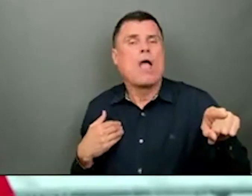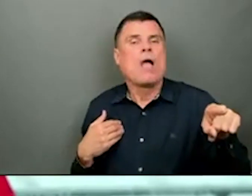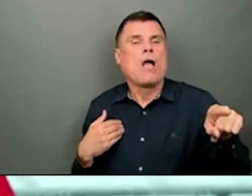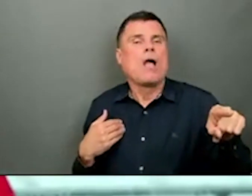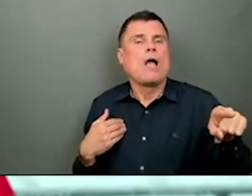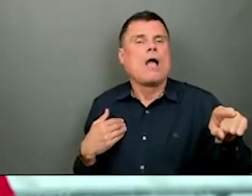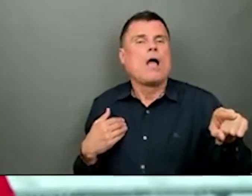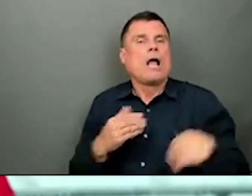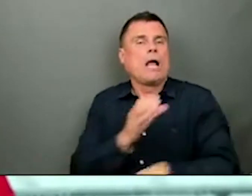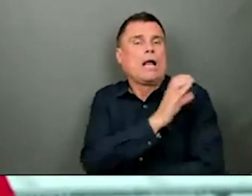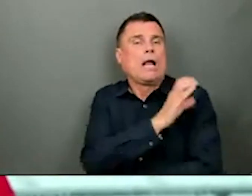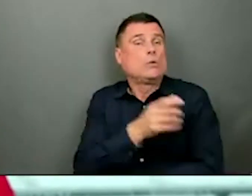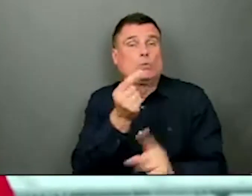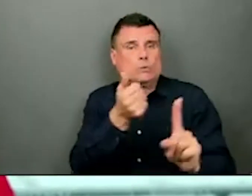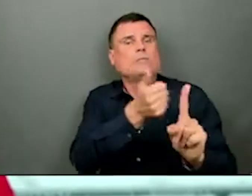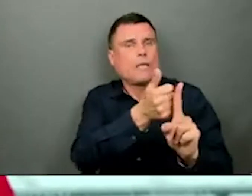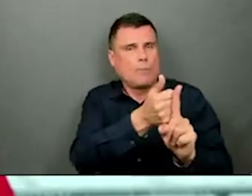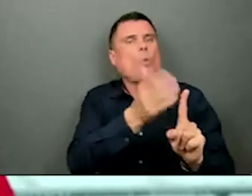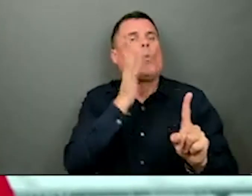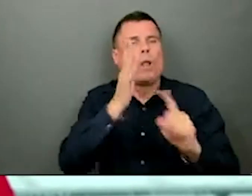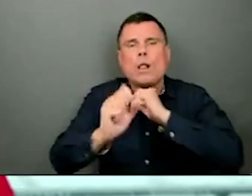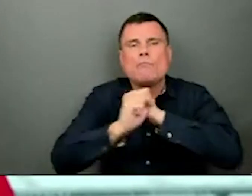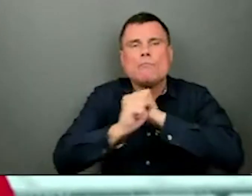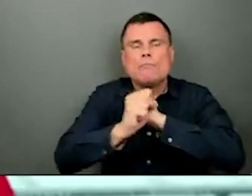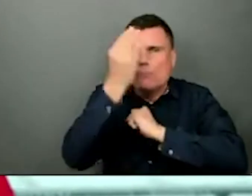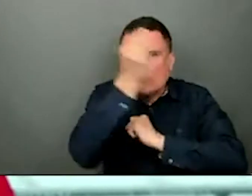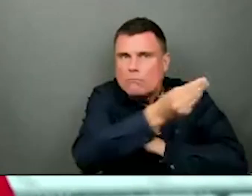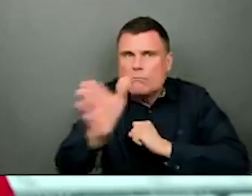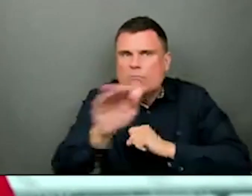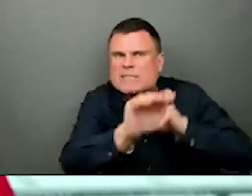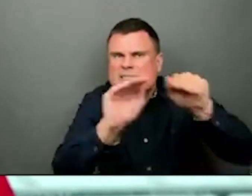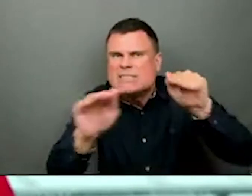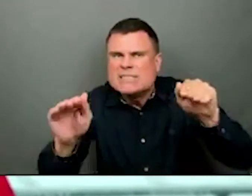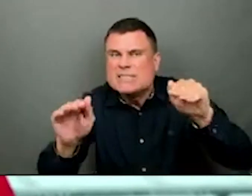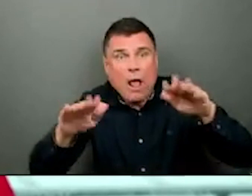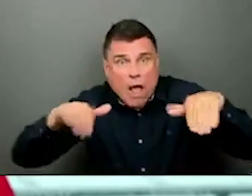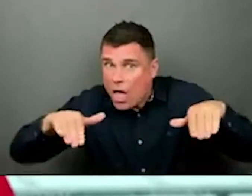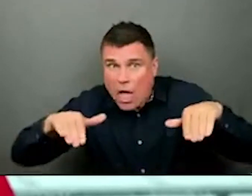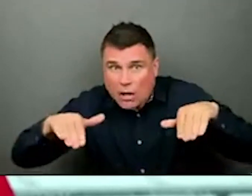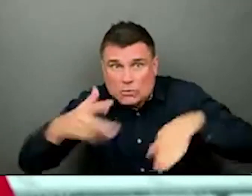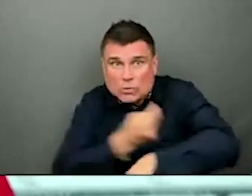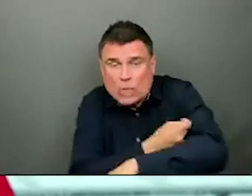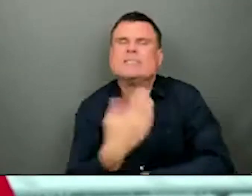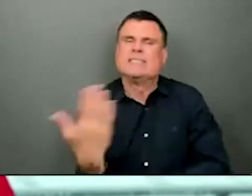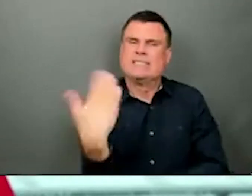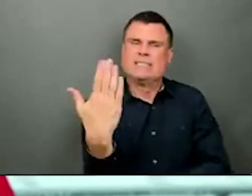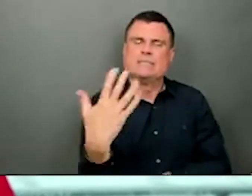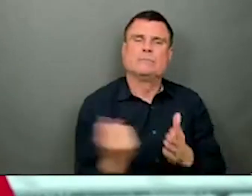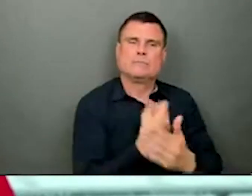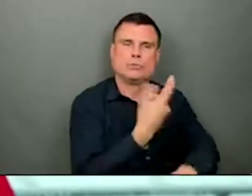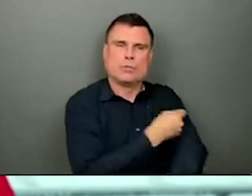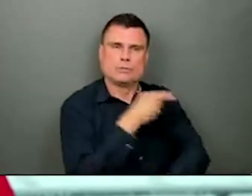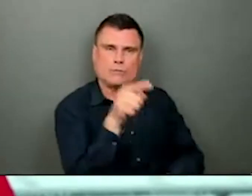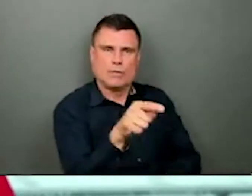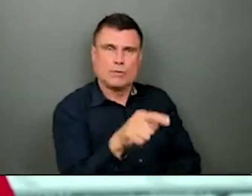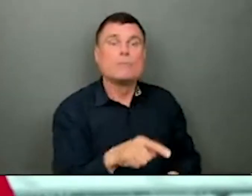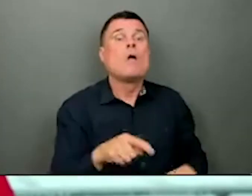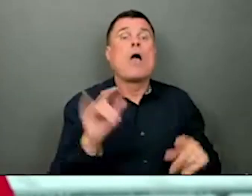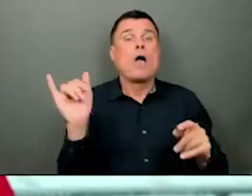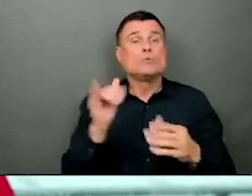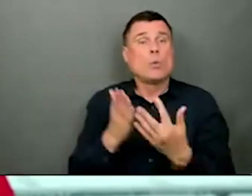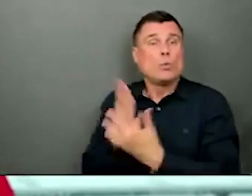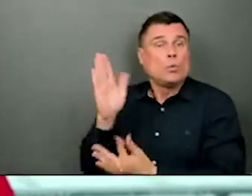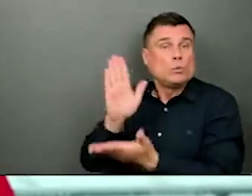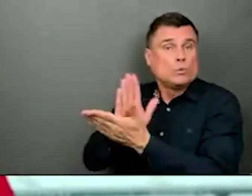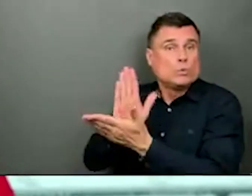responders, school staff, and childcare staff. As more vaccines become available, that